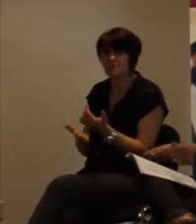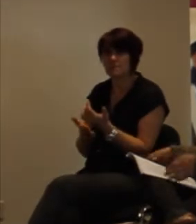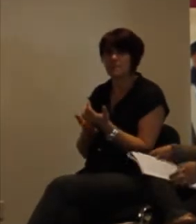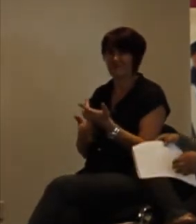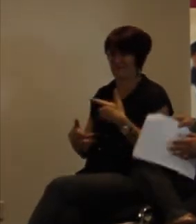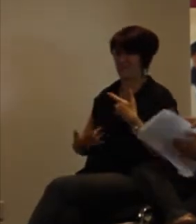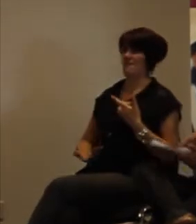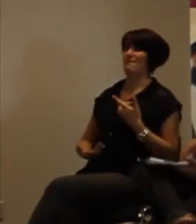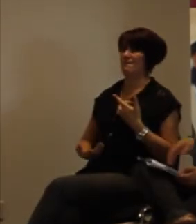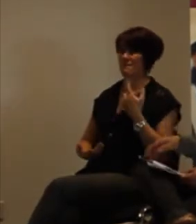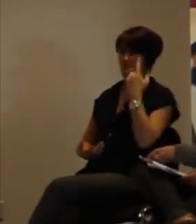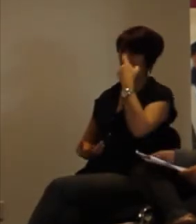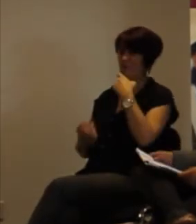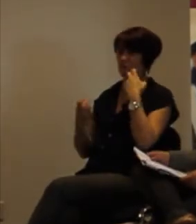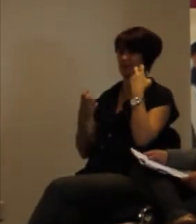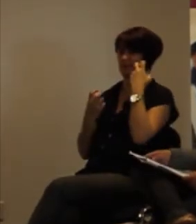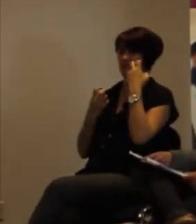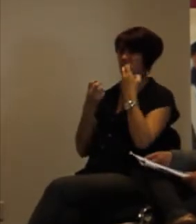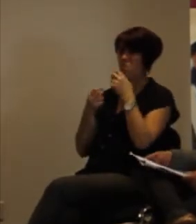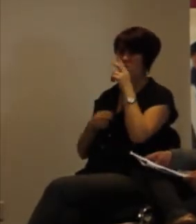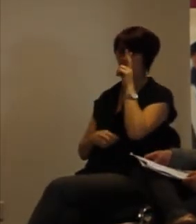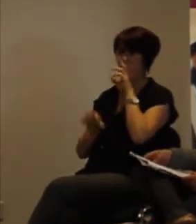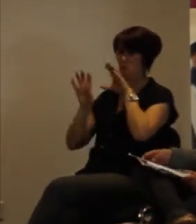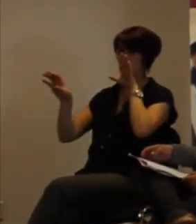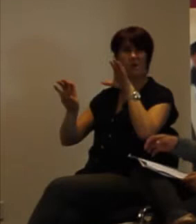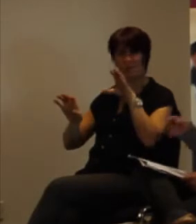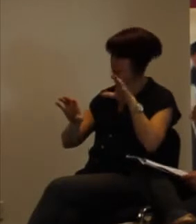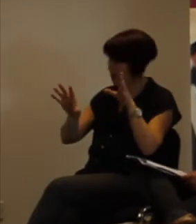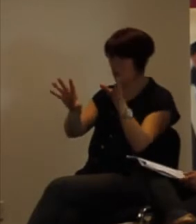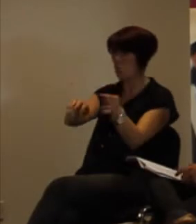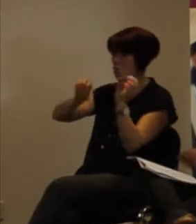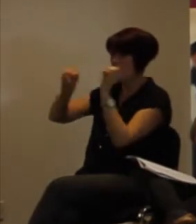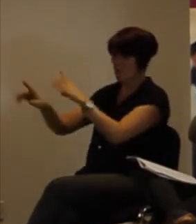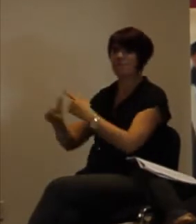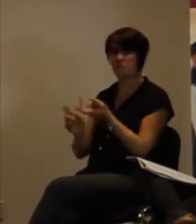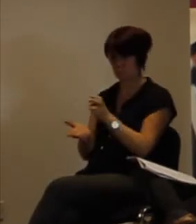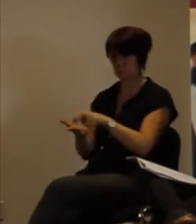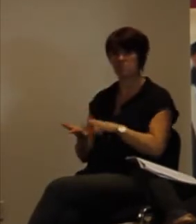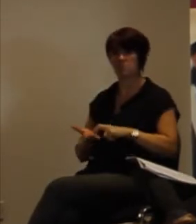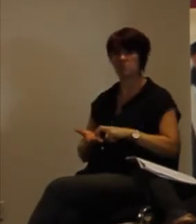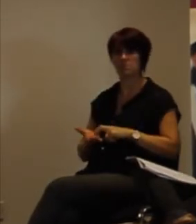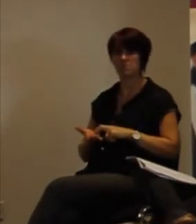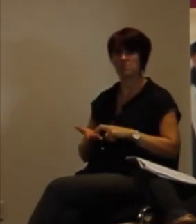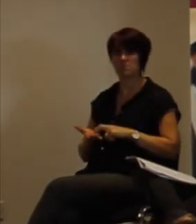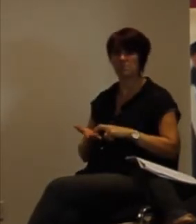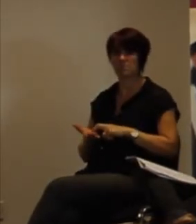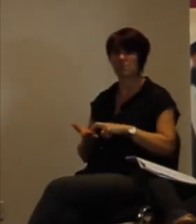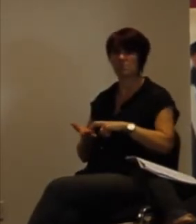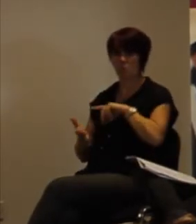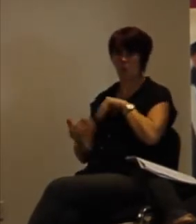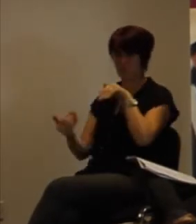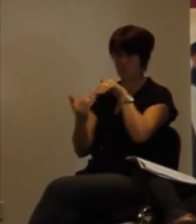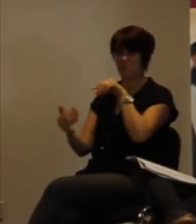it as something, well, not very important, but it's good to keep a record of that. You've done that. You're making every effort